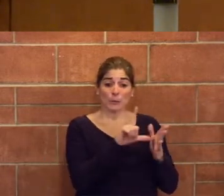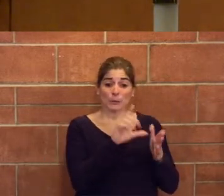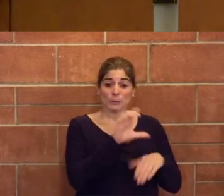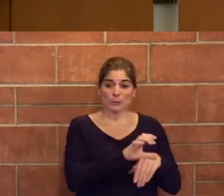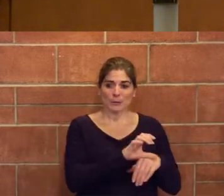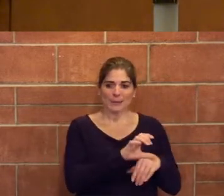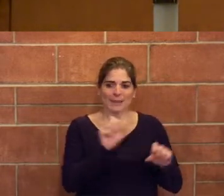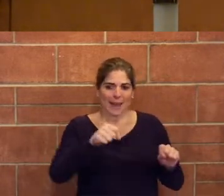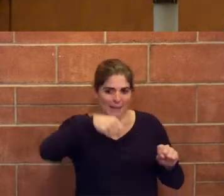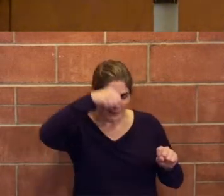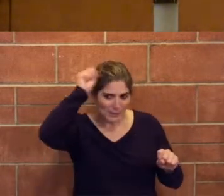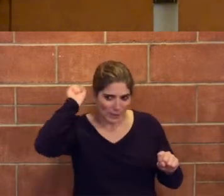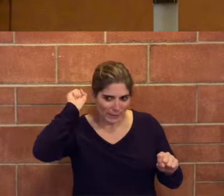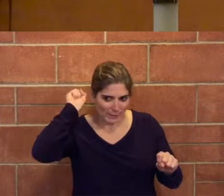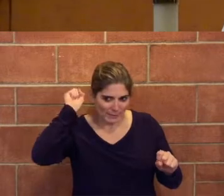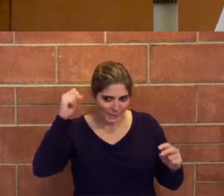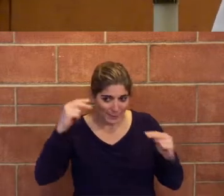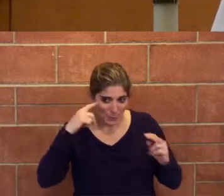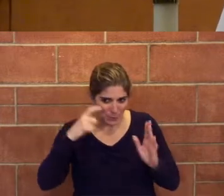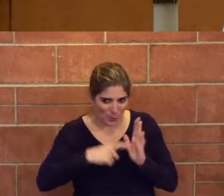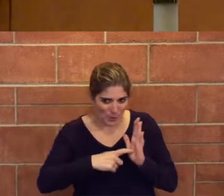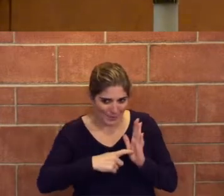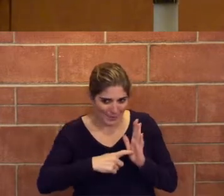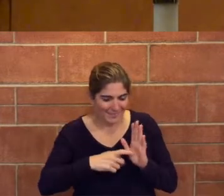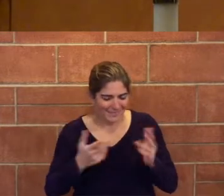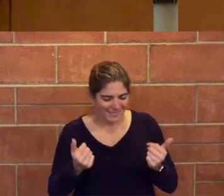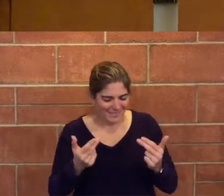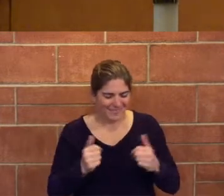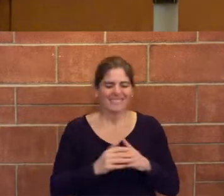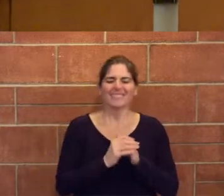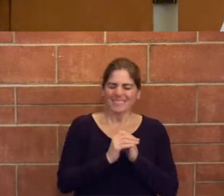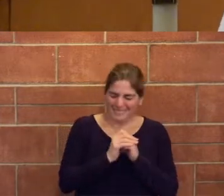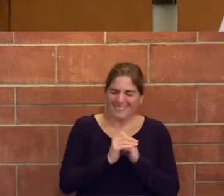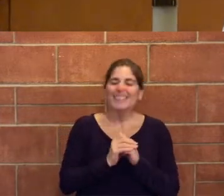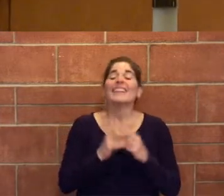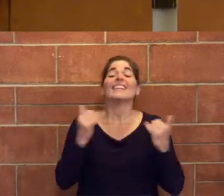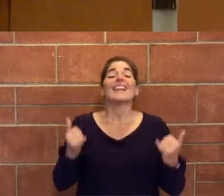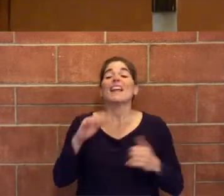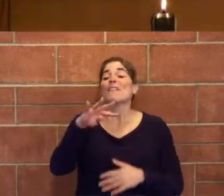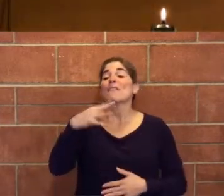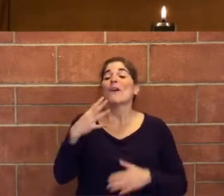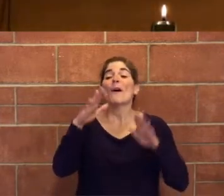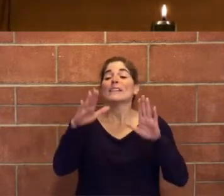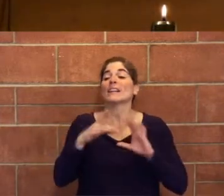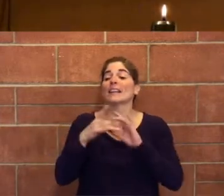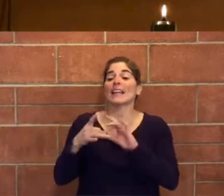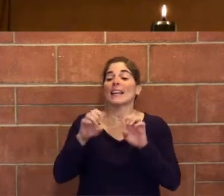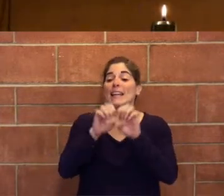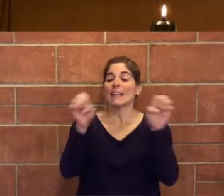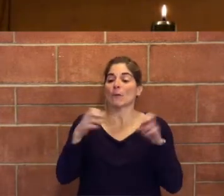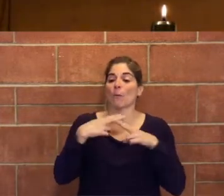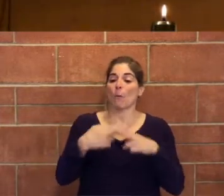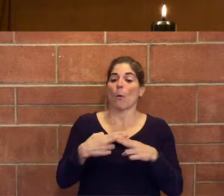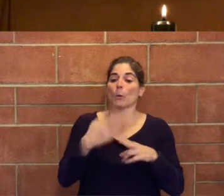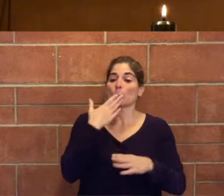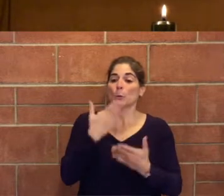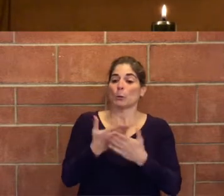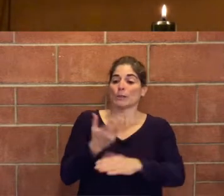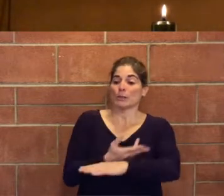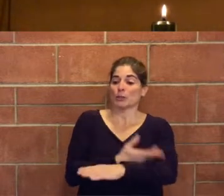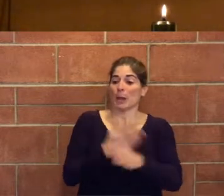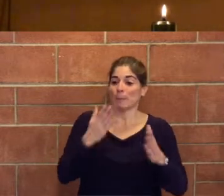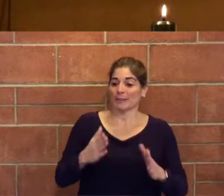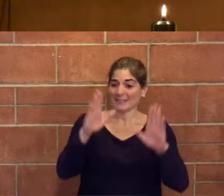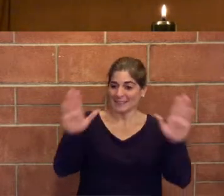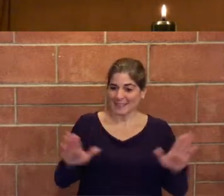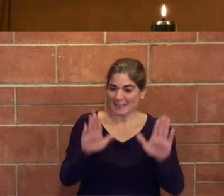hair. Today is the fourth Sunday of Easter, or what is commonly called Good Shepherd Sunday. So thank you for joining us. And